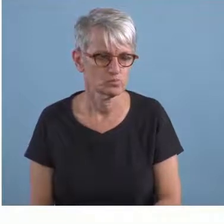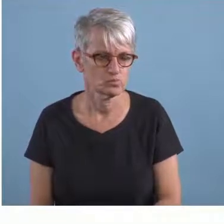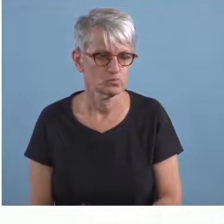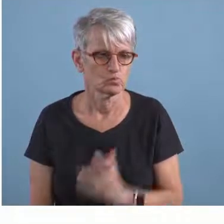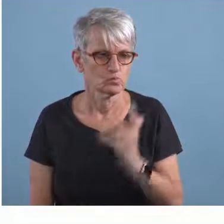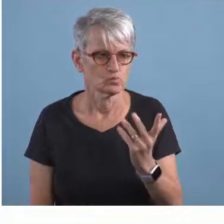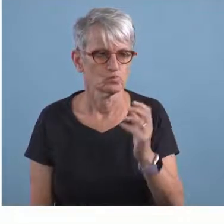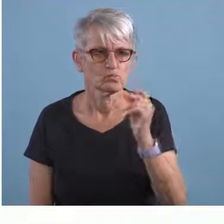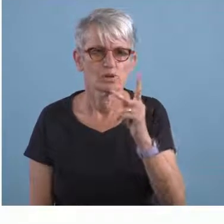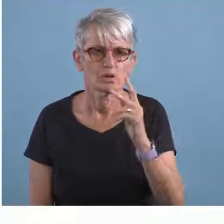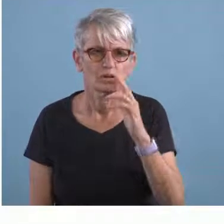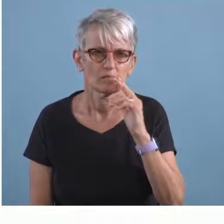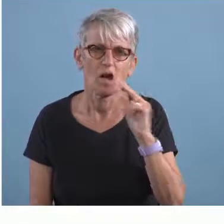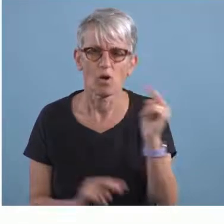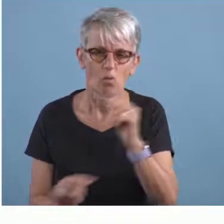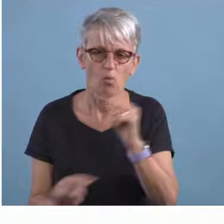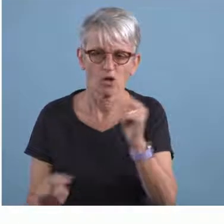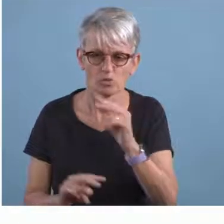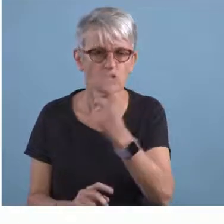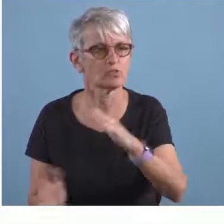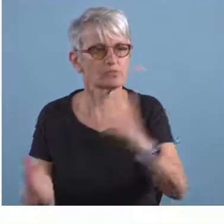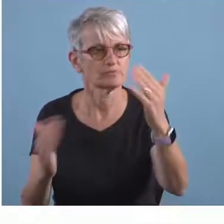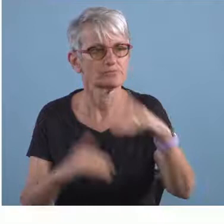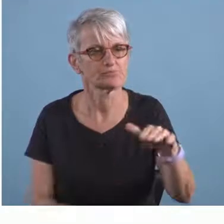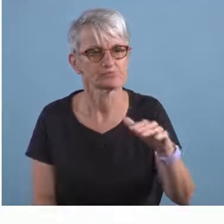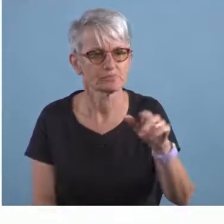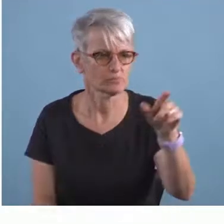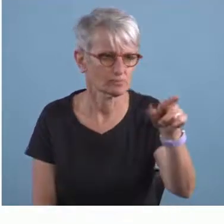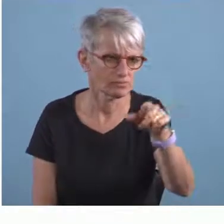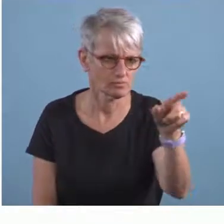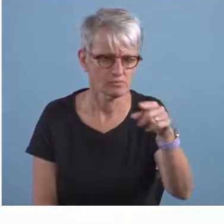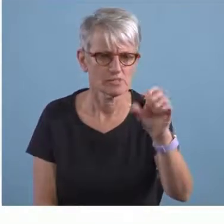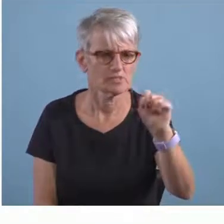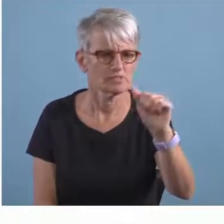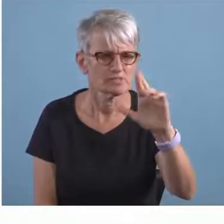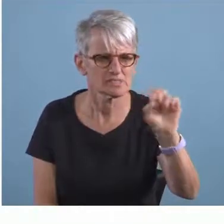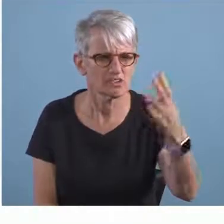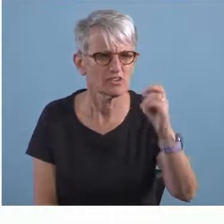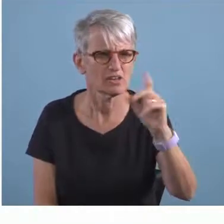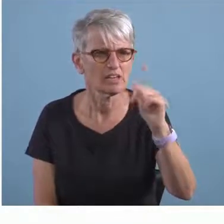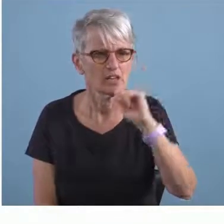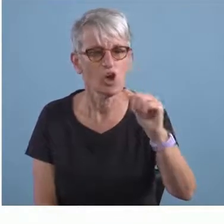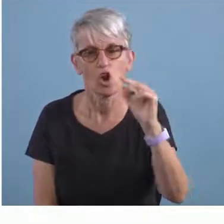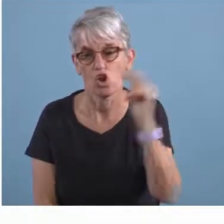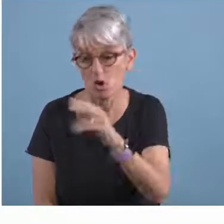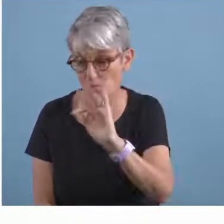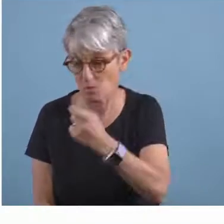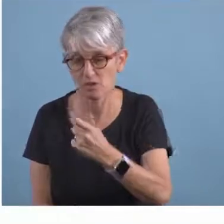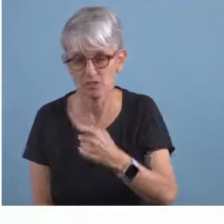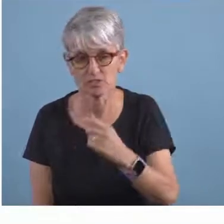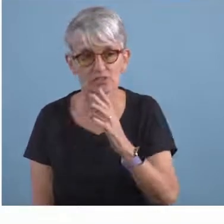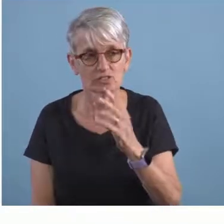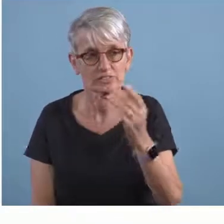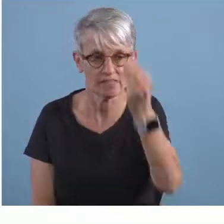Okay, I'll keep watching the box. Next slide. And Sarah or Elena, if I don't look at the box, just speak up